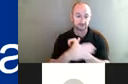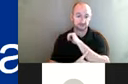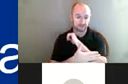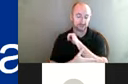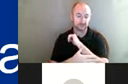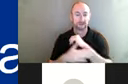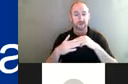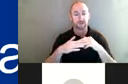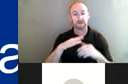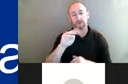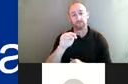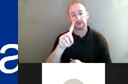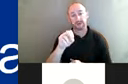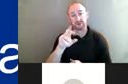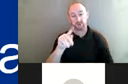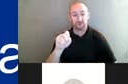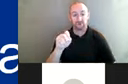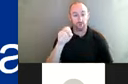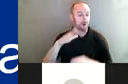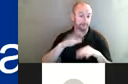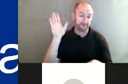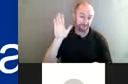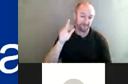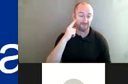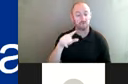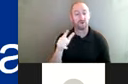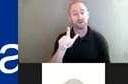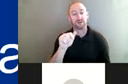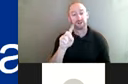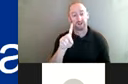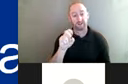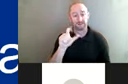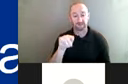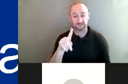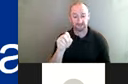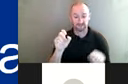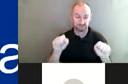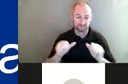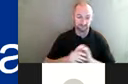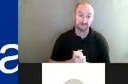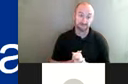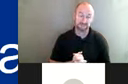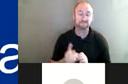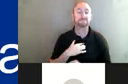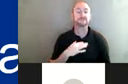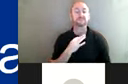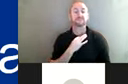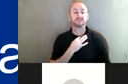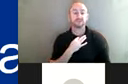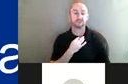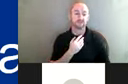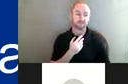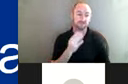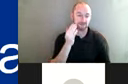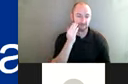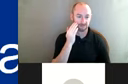classified as moderate or greater with as far as landslide susceptibility. I would be curious to